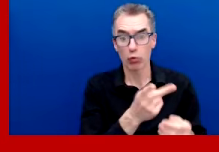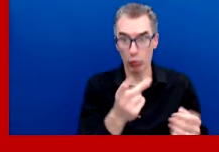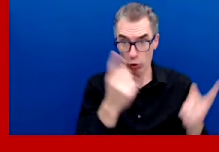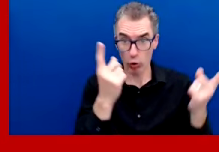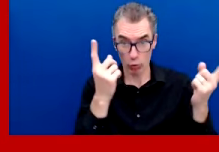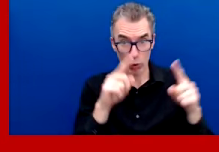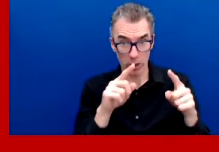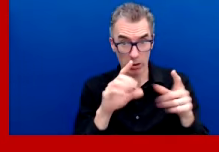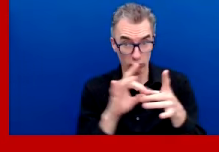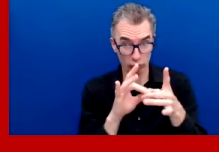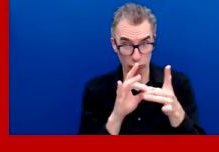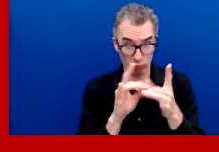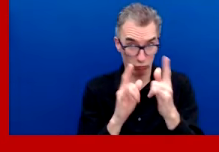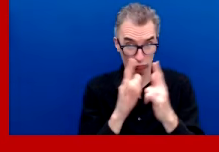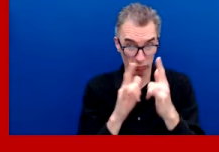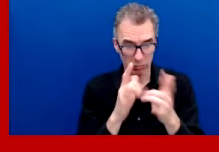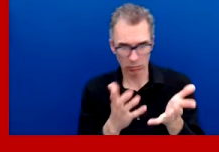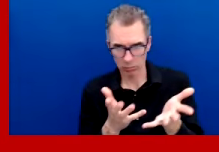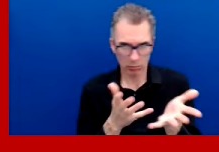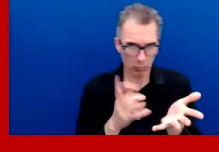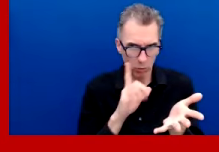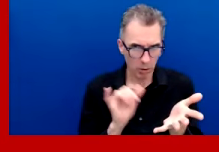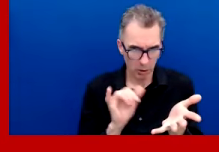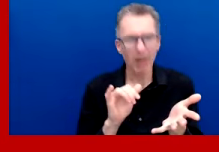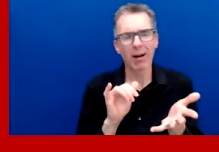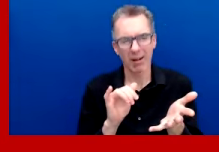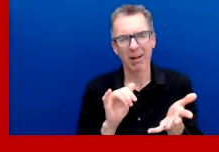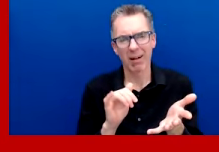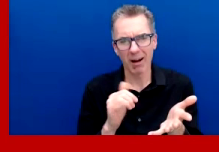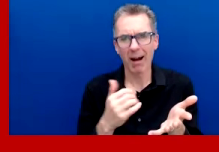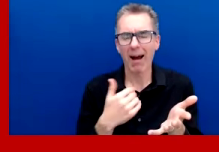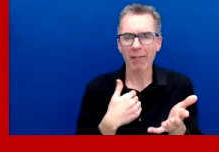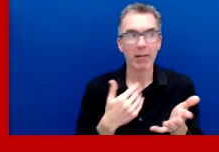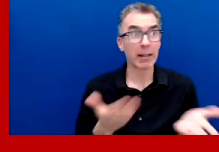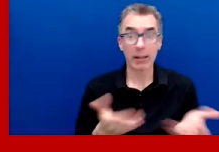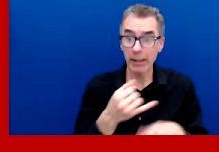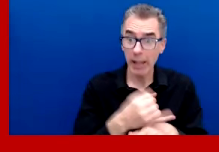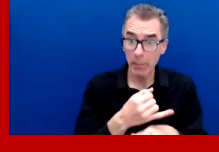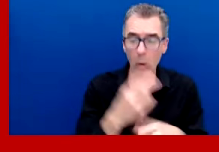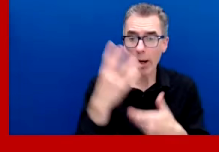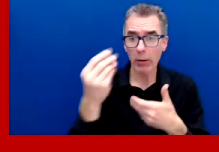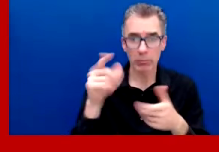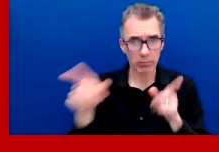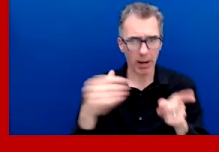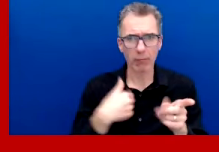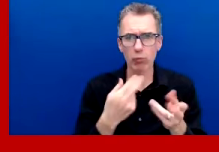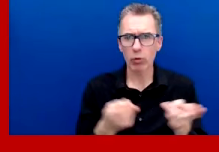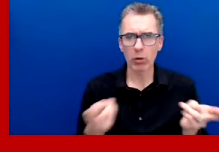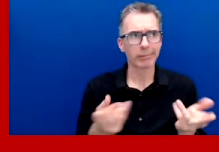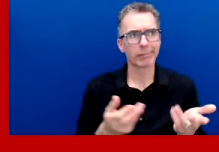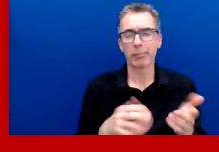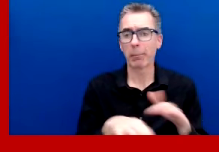We also, again, we have resources that's on and off campus, right? We have basic need, the